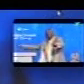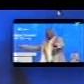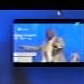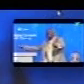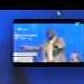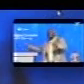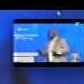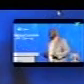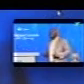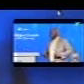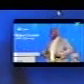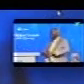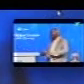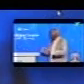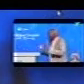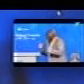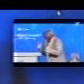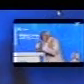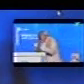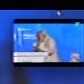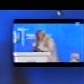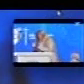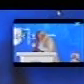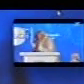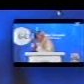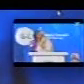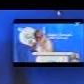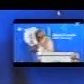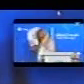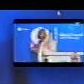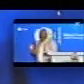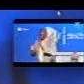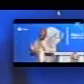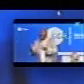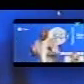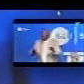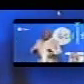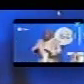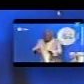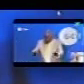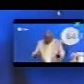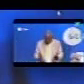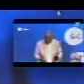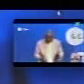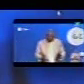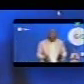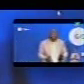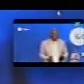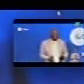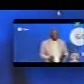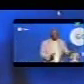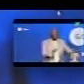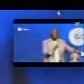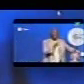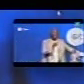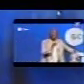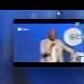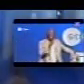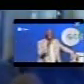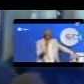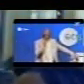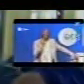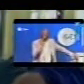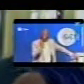Gentiles do. And when you talk to them, they say, oh, I'm born again. Born again. If I had time, I'd even follow you to